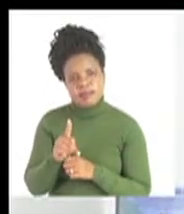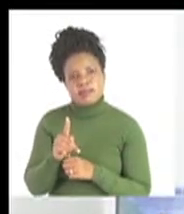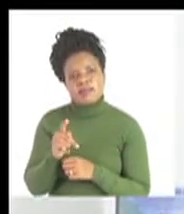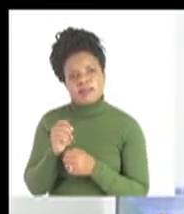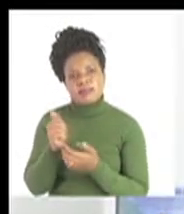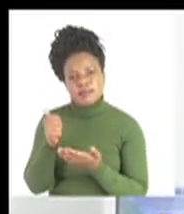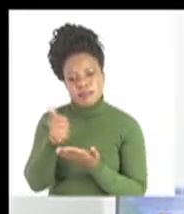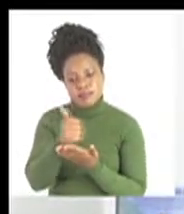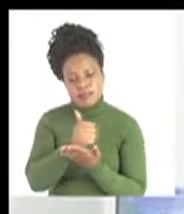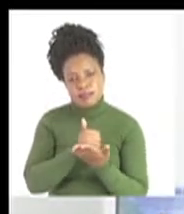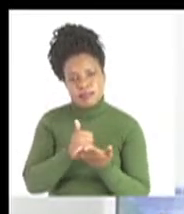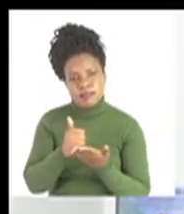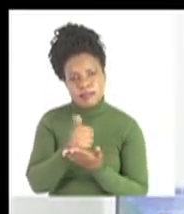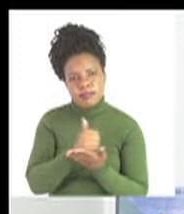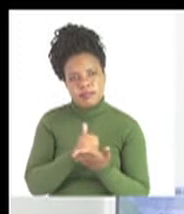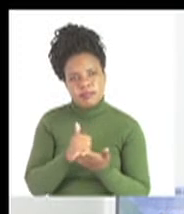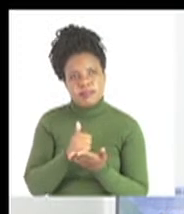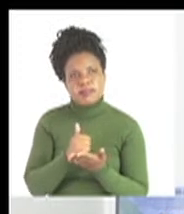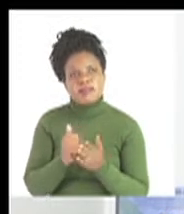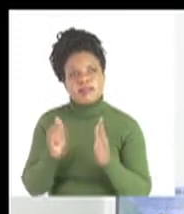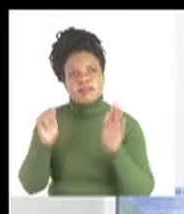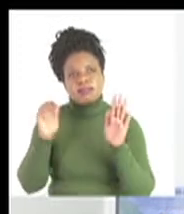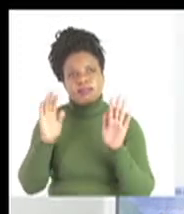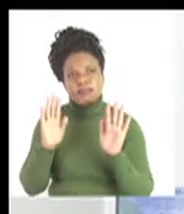we leave, let us